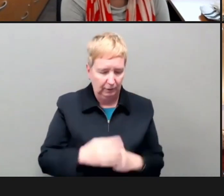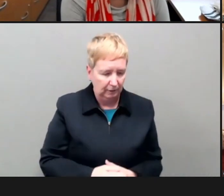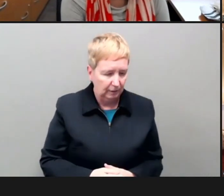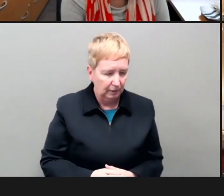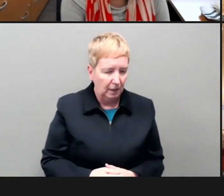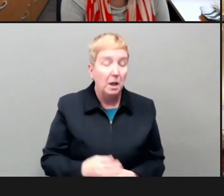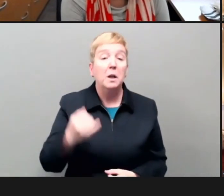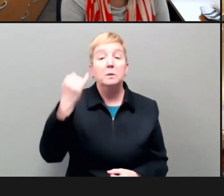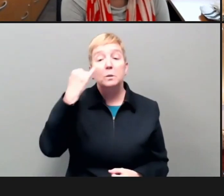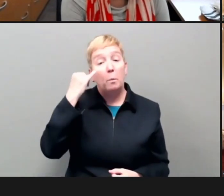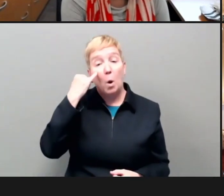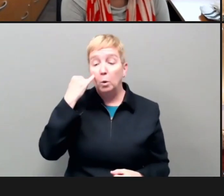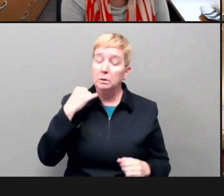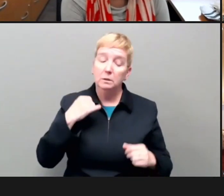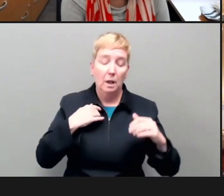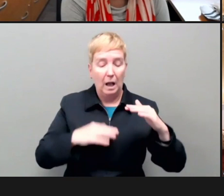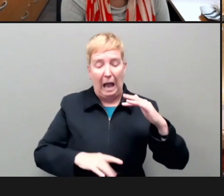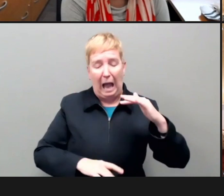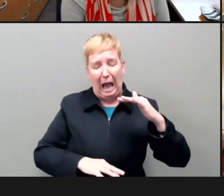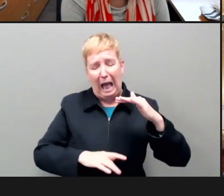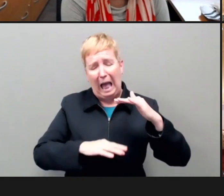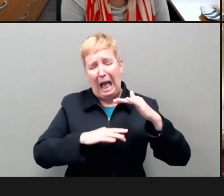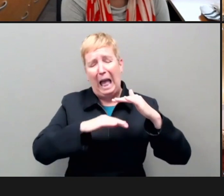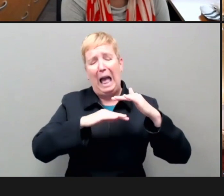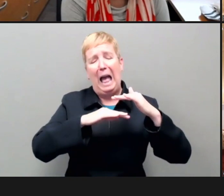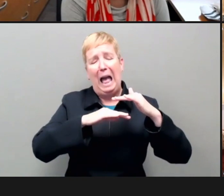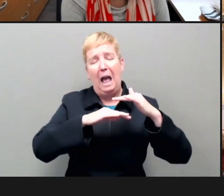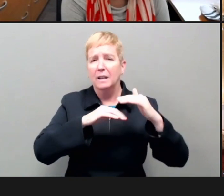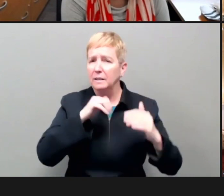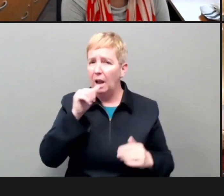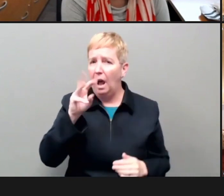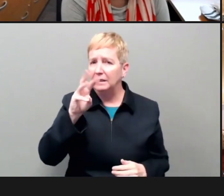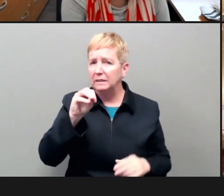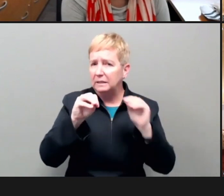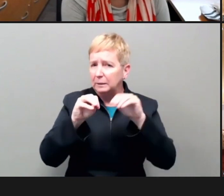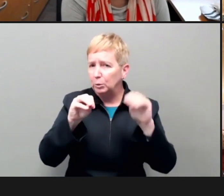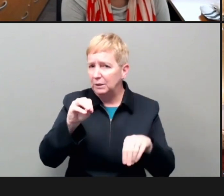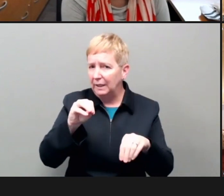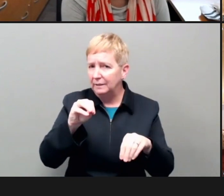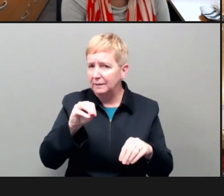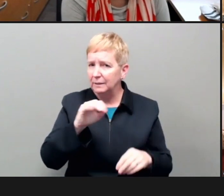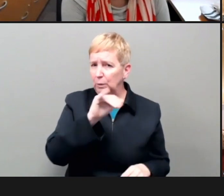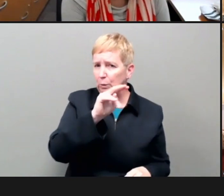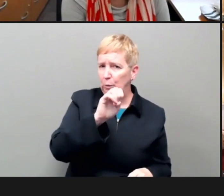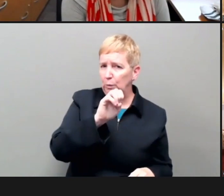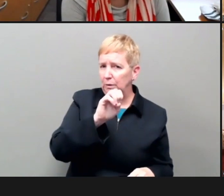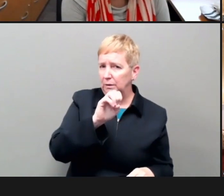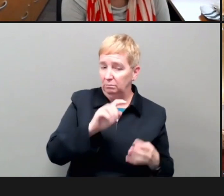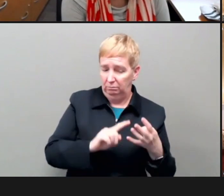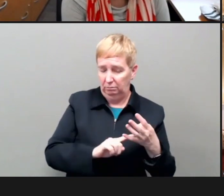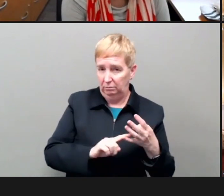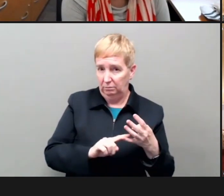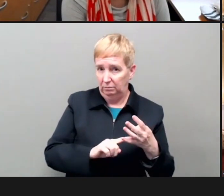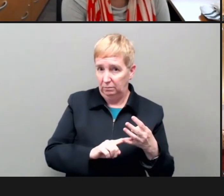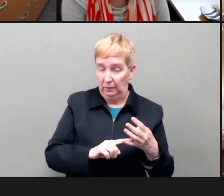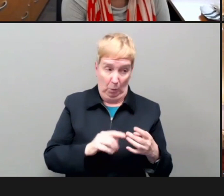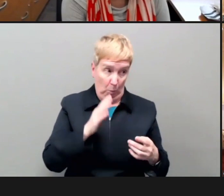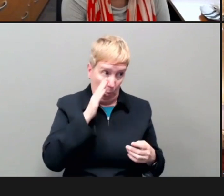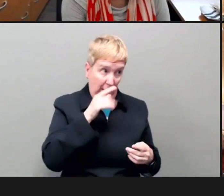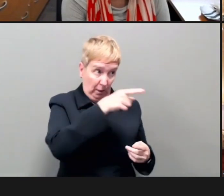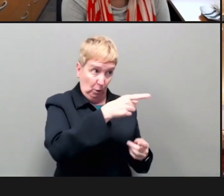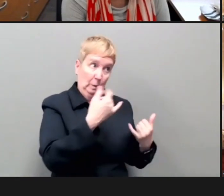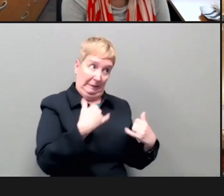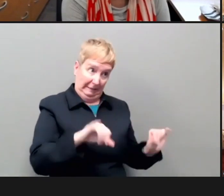get to 60% by June? If we don't get to that 60% vaccination goal, are you still willing to put an end to restrictions? And